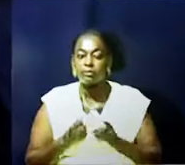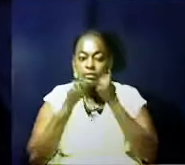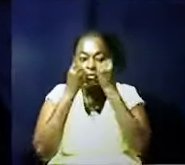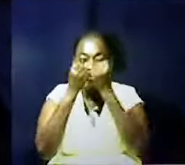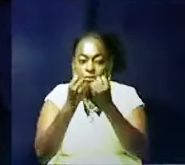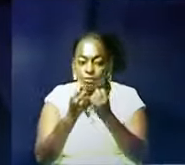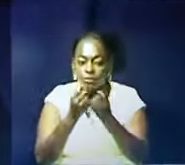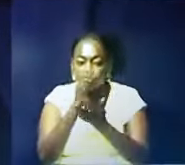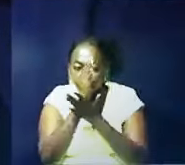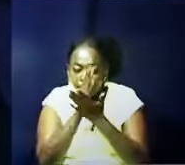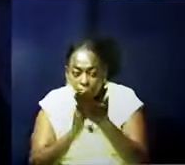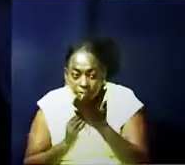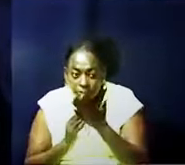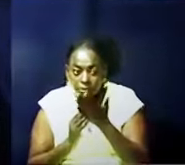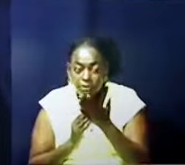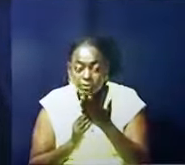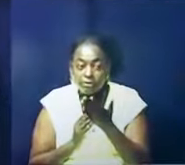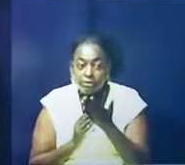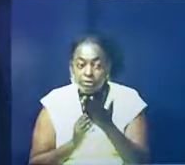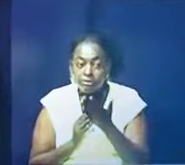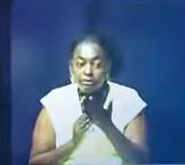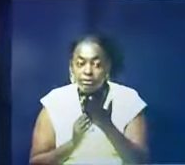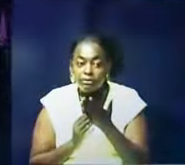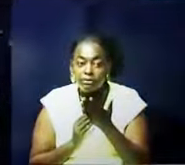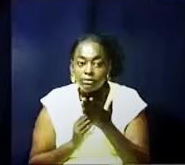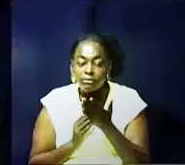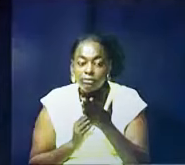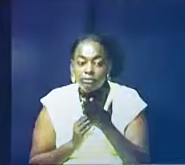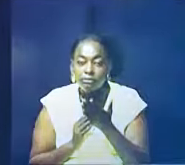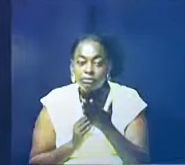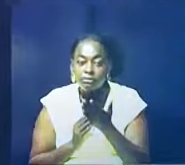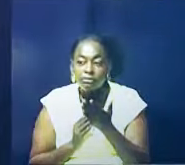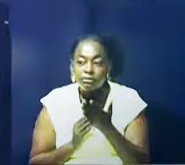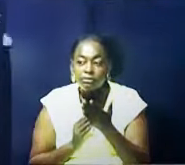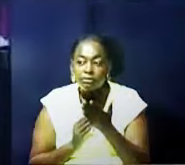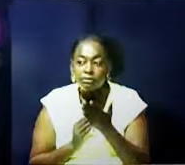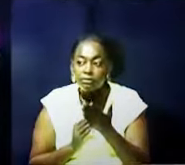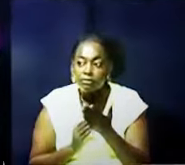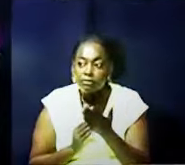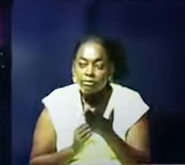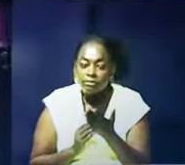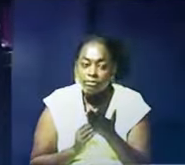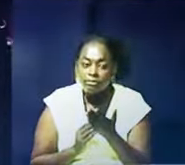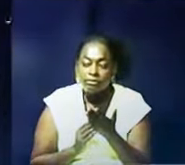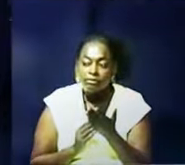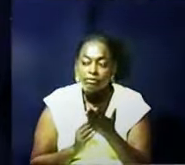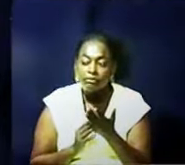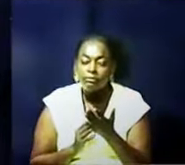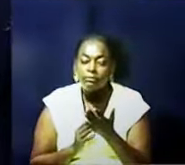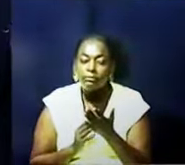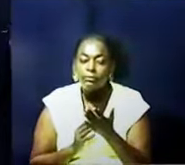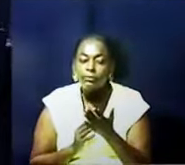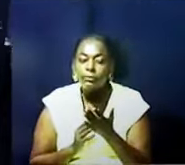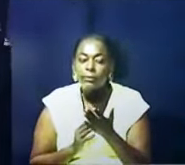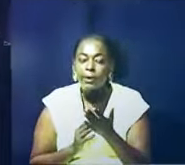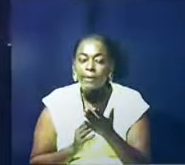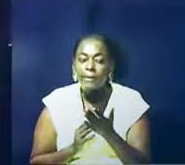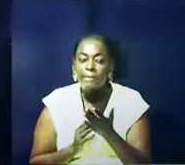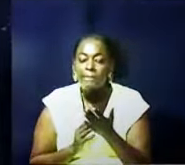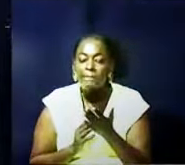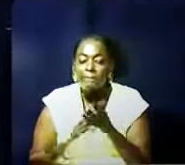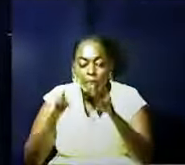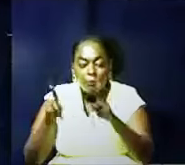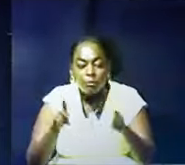the companion of hurry. Nafe se obeye kum ana obesie se onyankopon enim